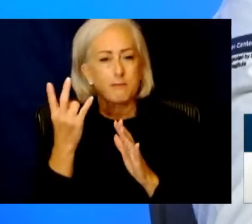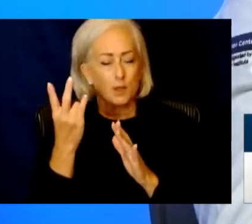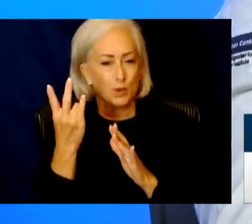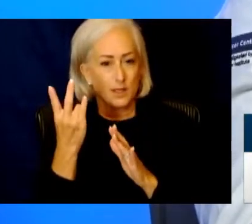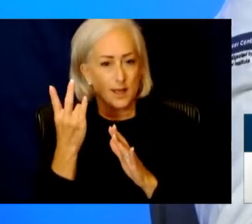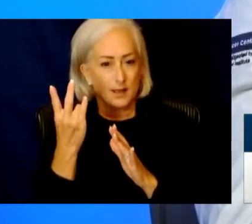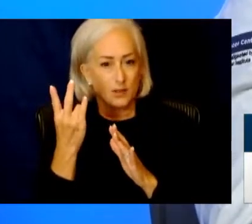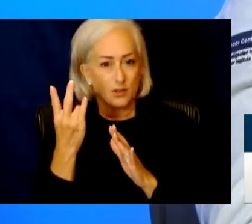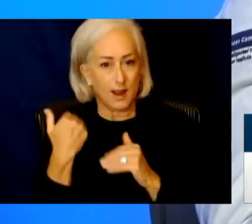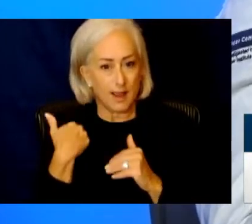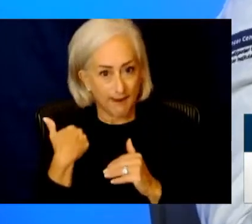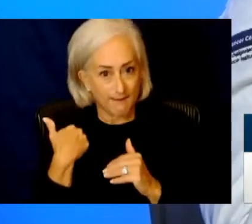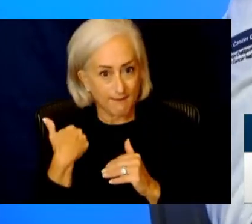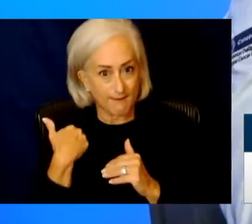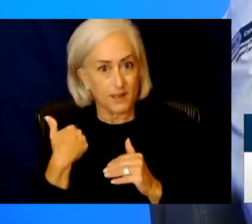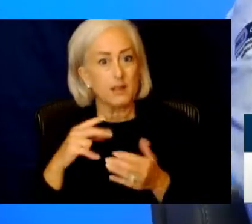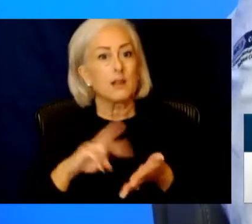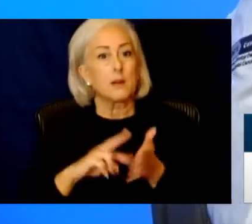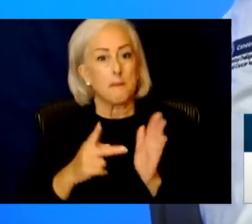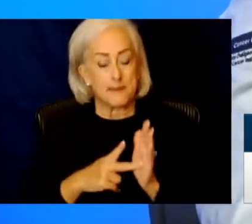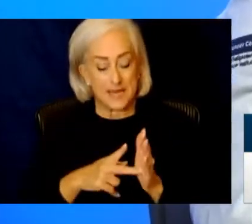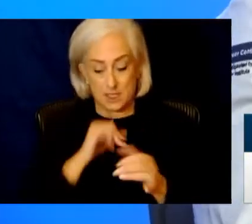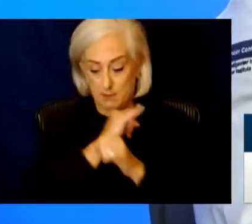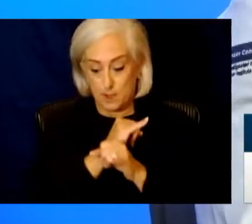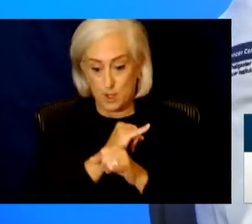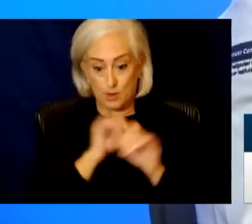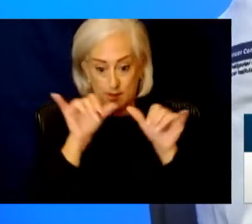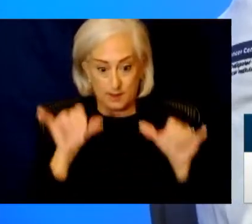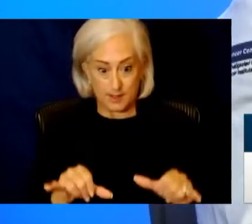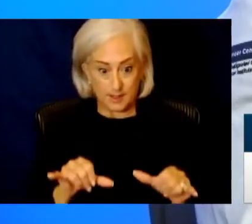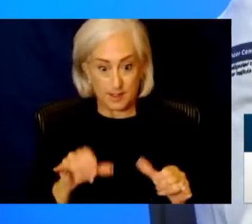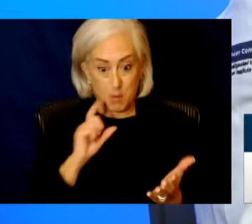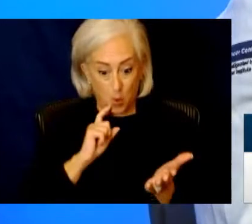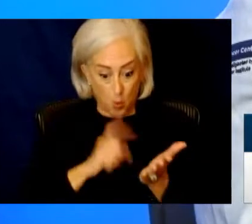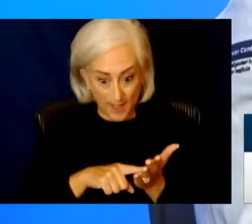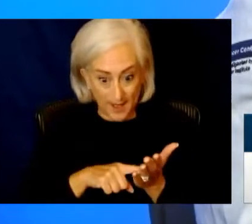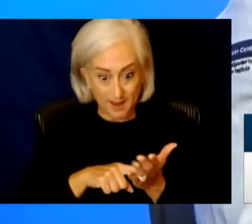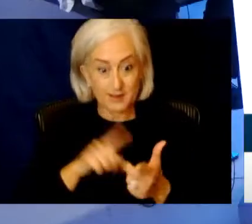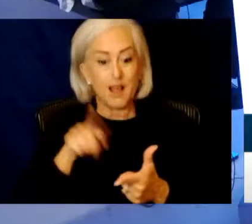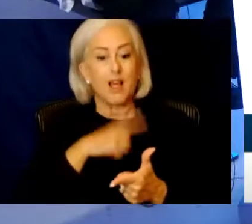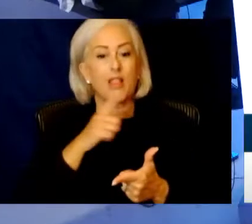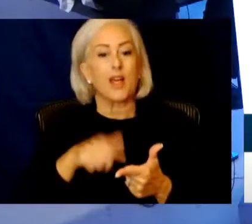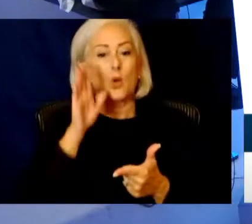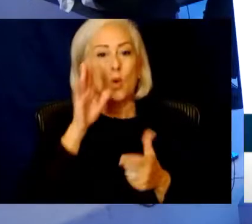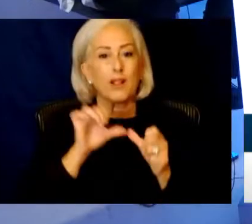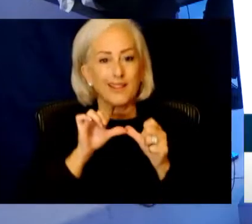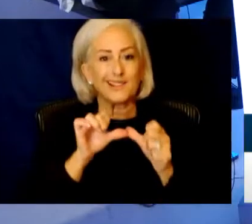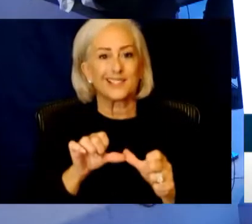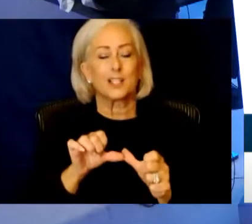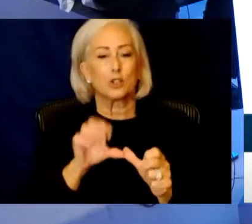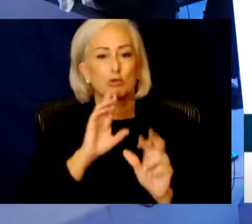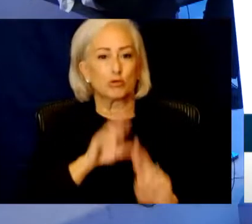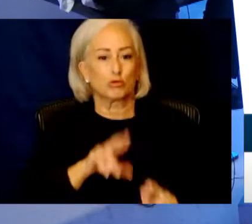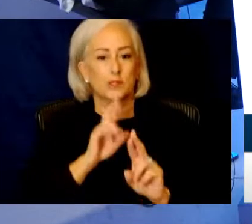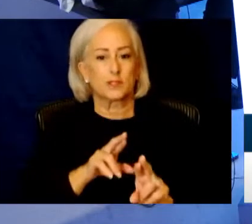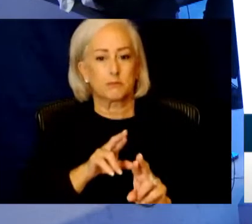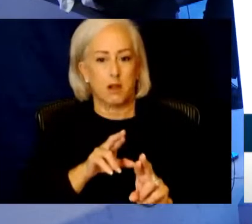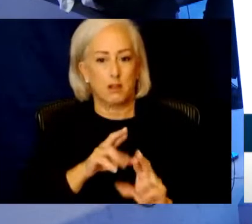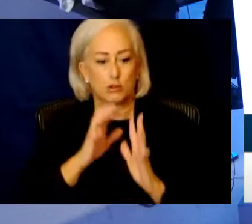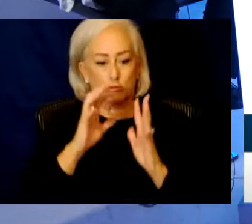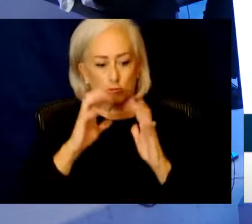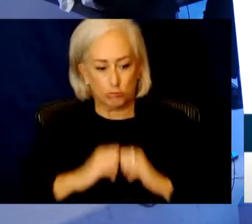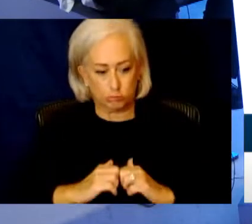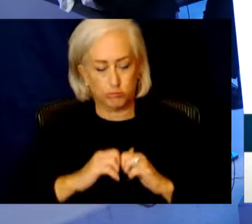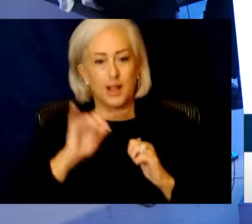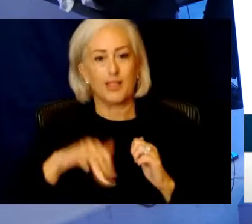they recognize it, to continue responding to some of these treatments. So Have either of you ever heard